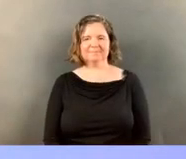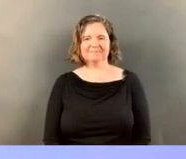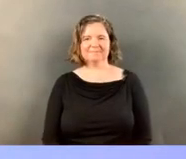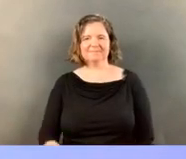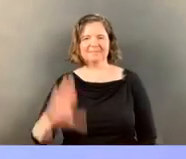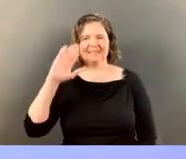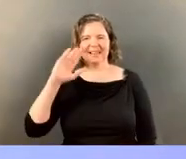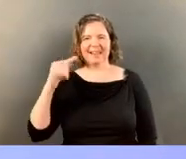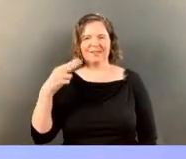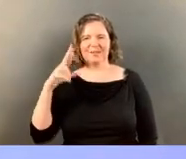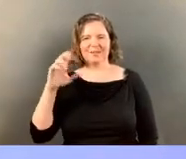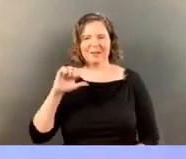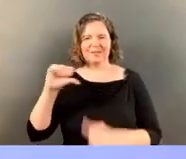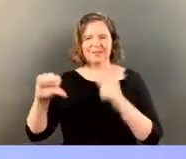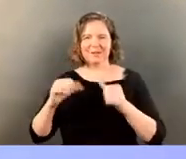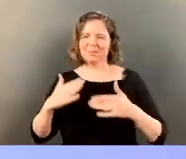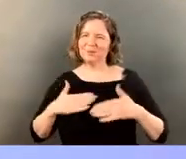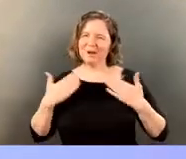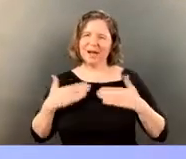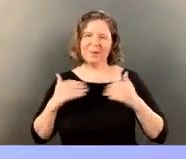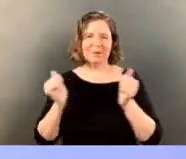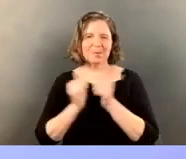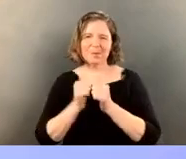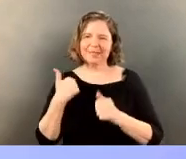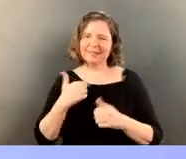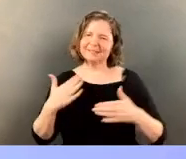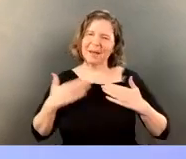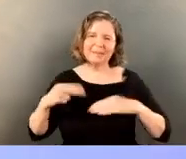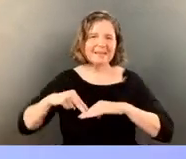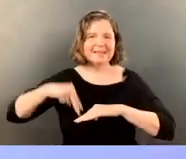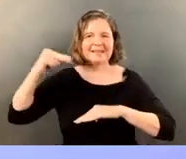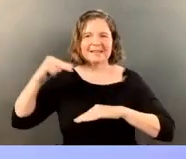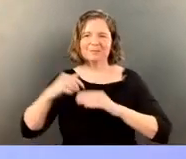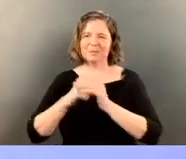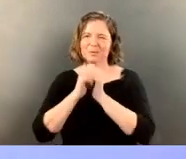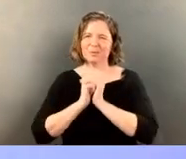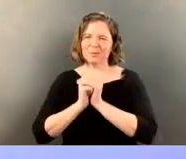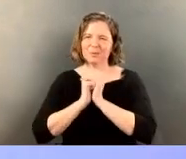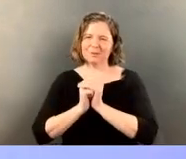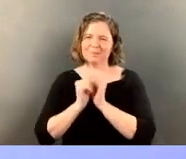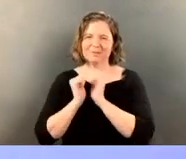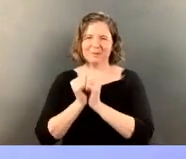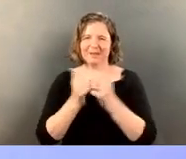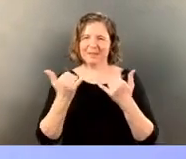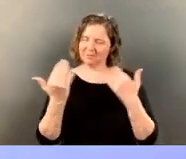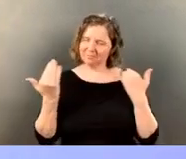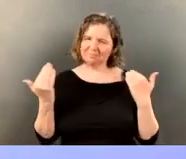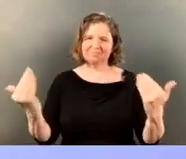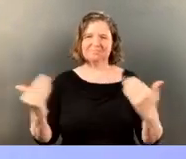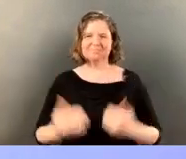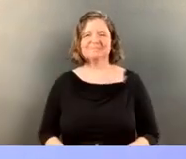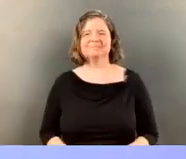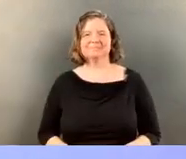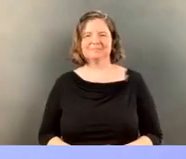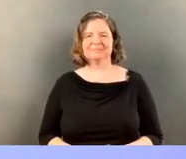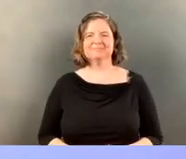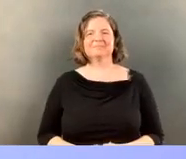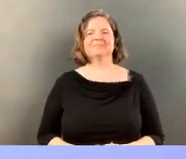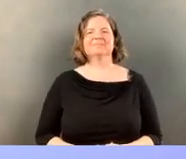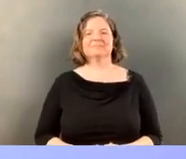Well, hey, Grace Fellowship, so happy that you're with us. Happy Easter. We're going to worship with each other right now, so let's do it.